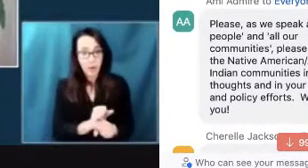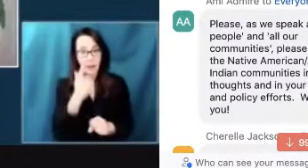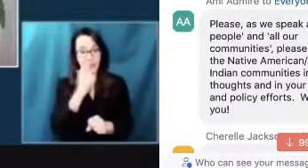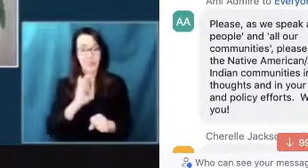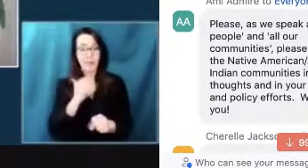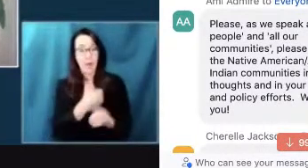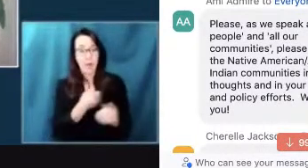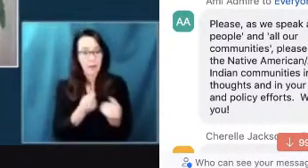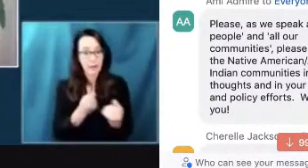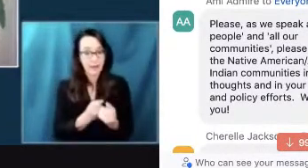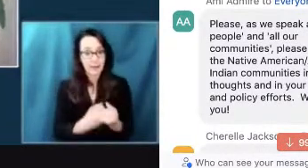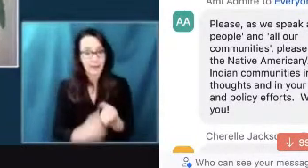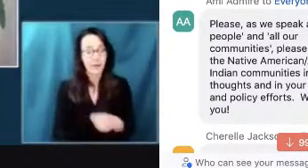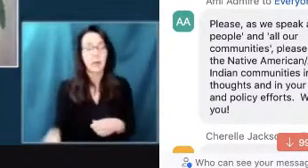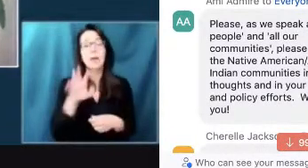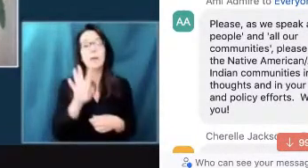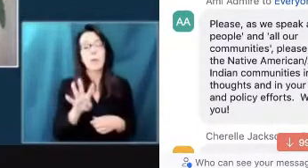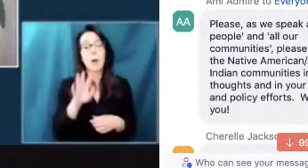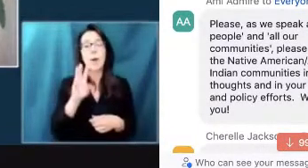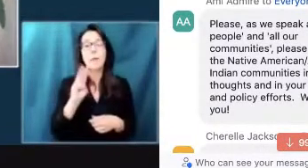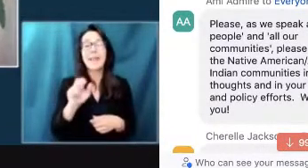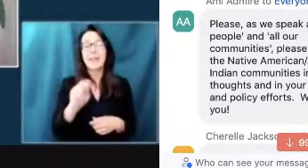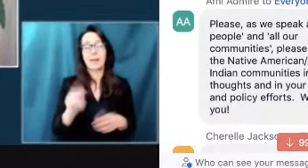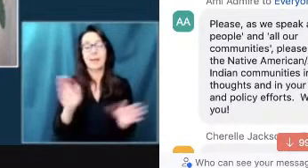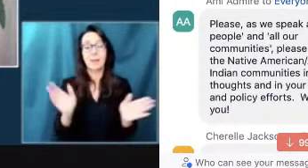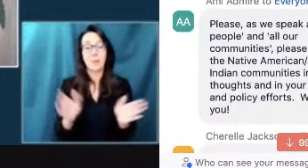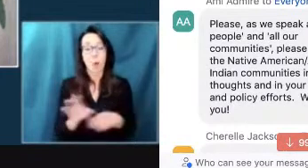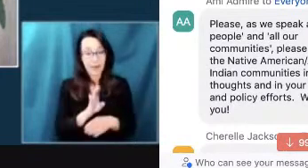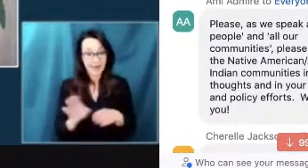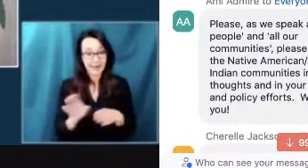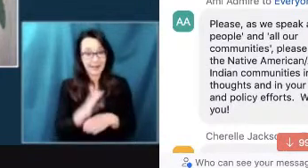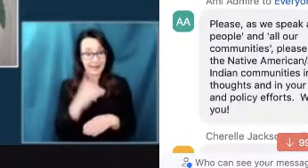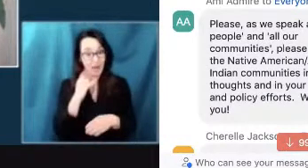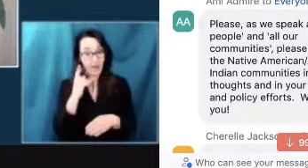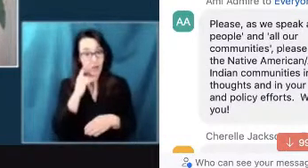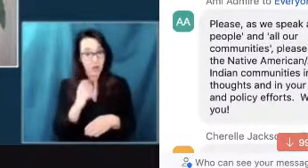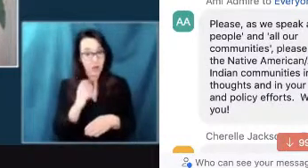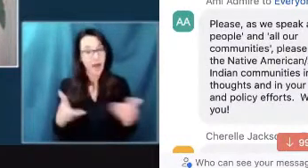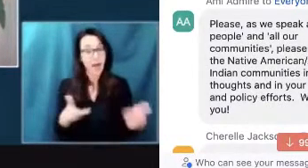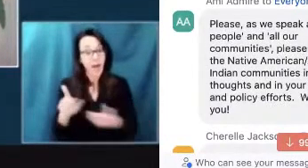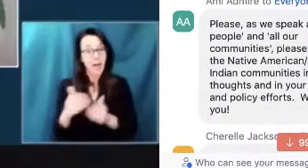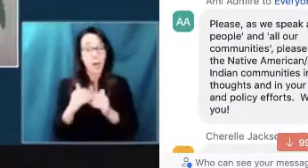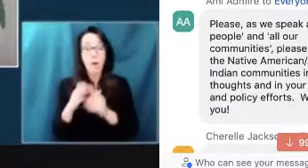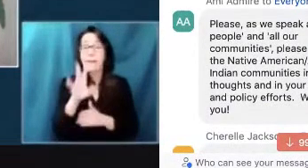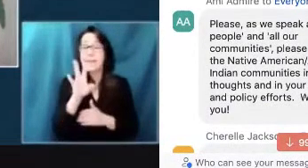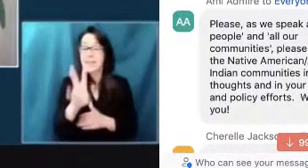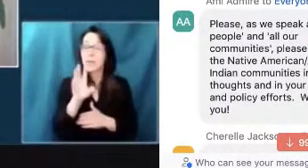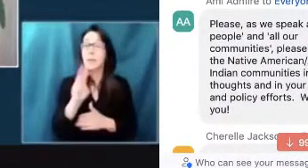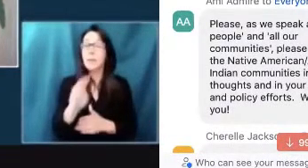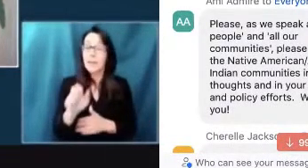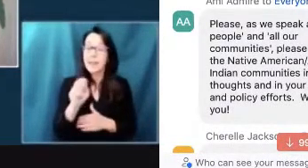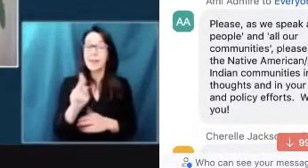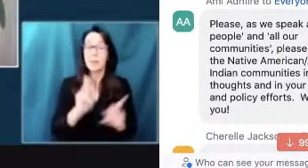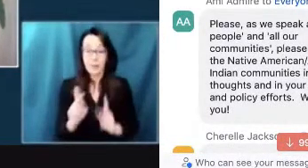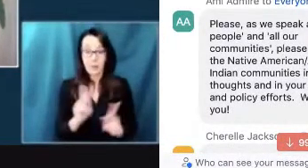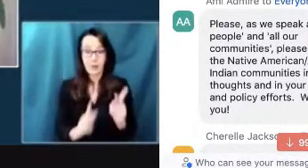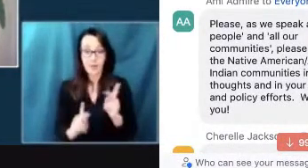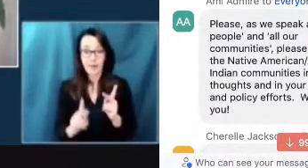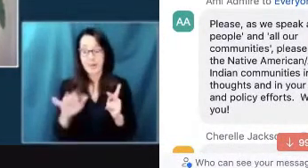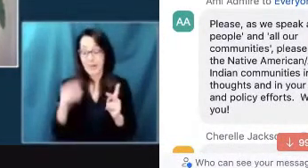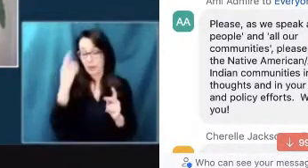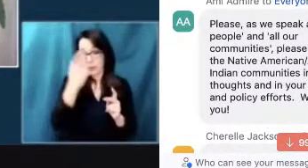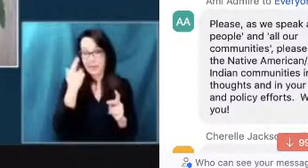in California employ more than 7 million people. They're the reason why our state is the 5th